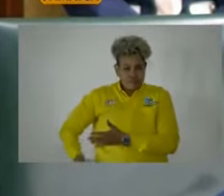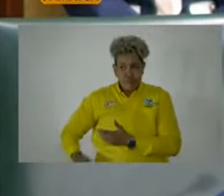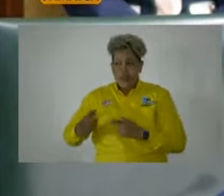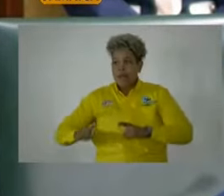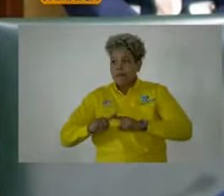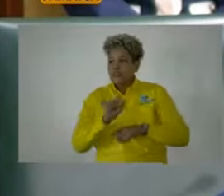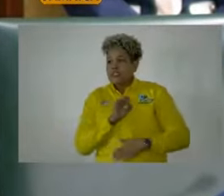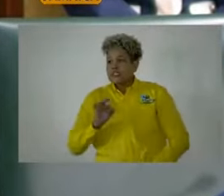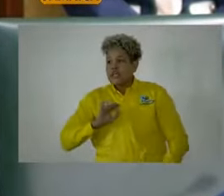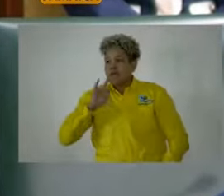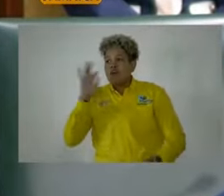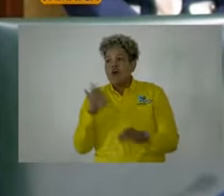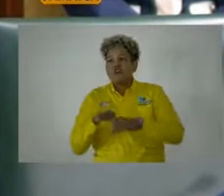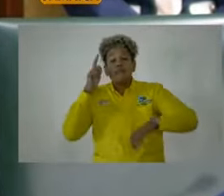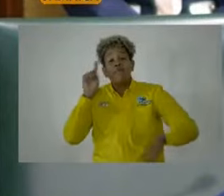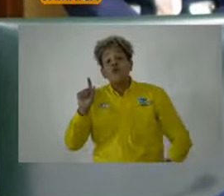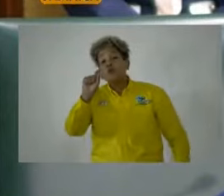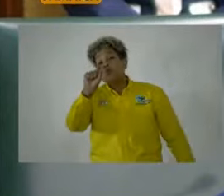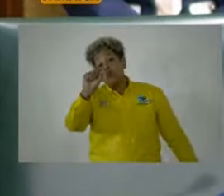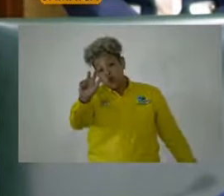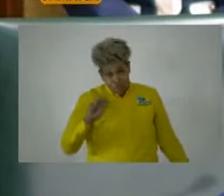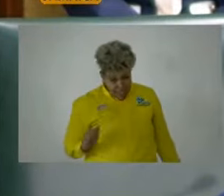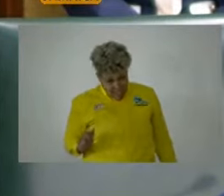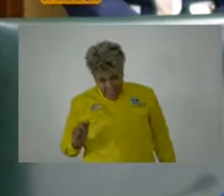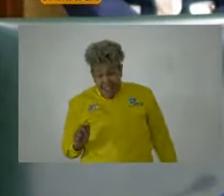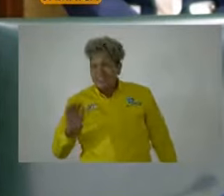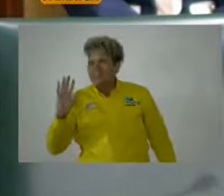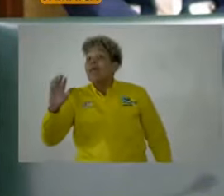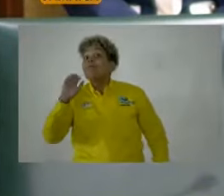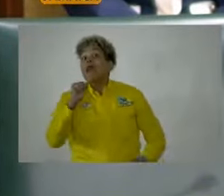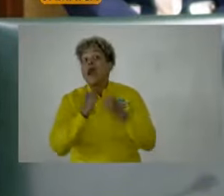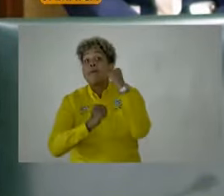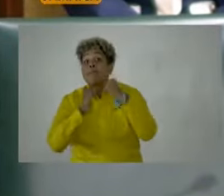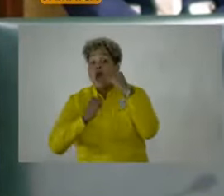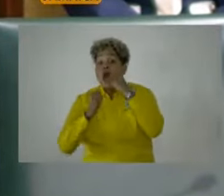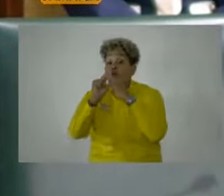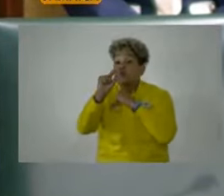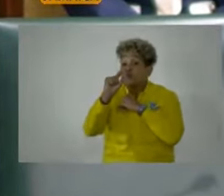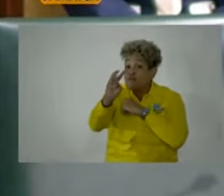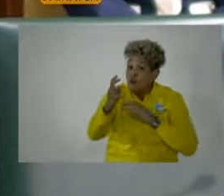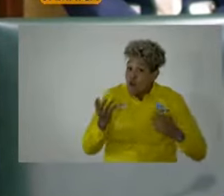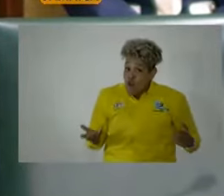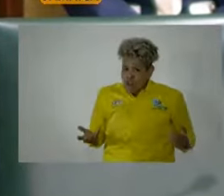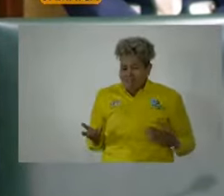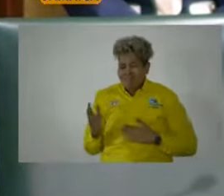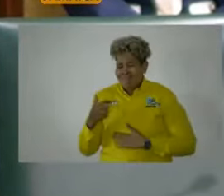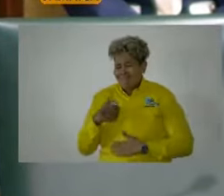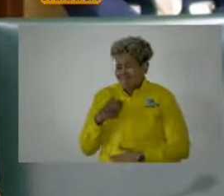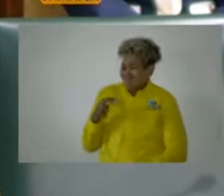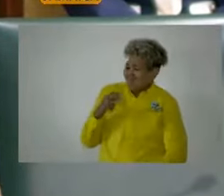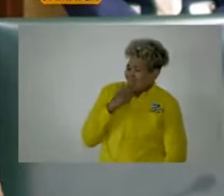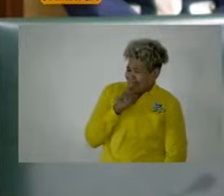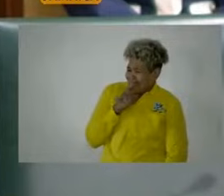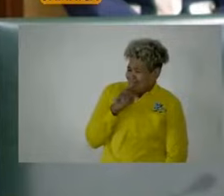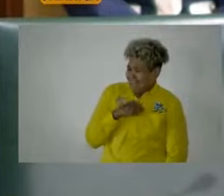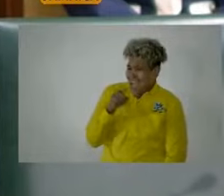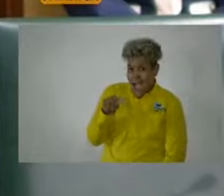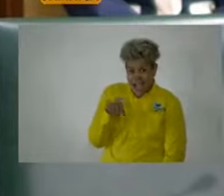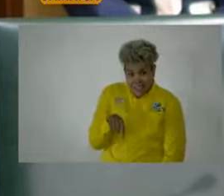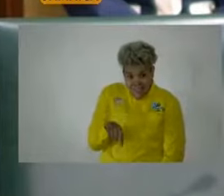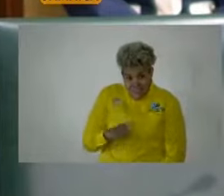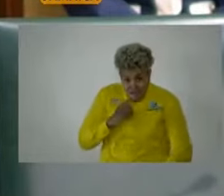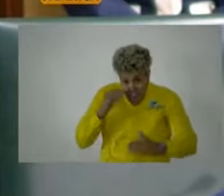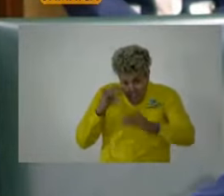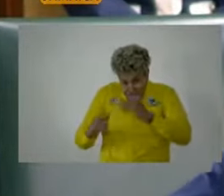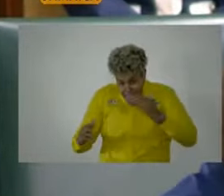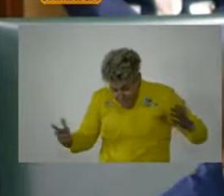and employer contributions for 2023 by March 2024. Now I must ask the question, is this